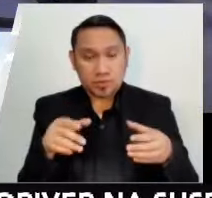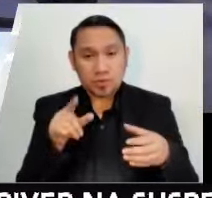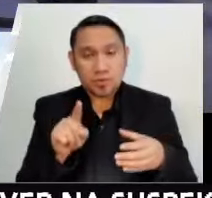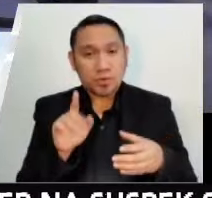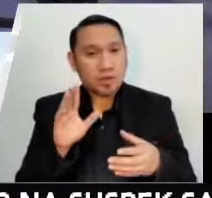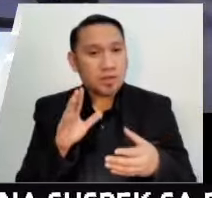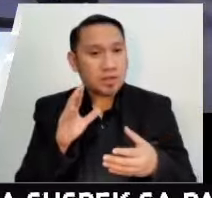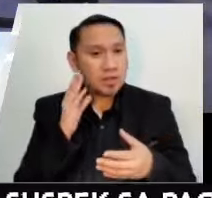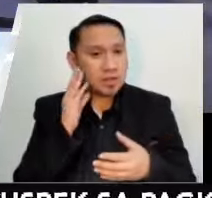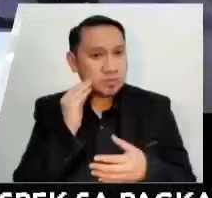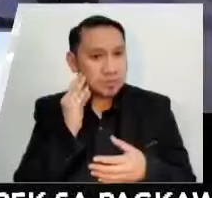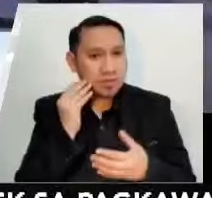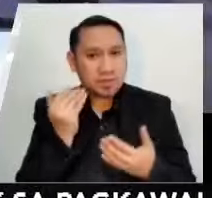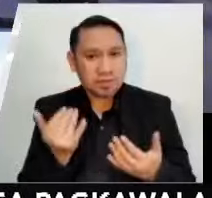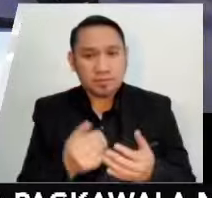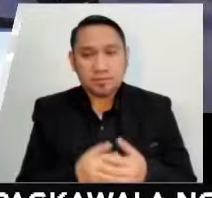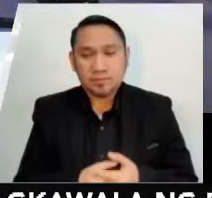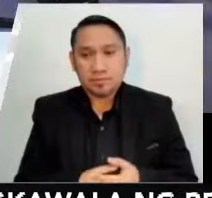ngayon.